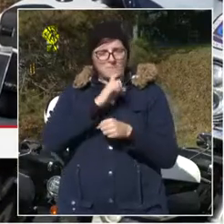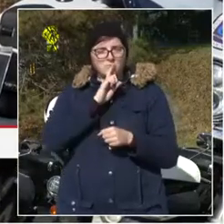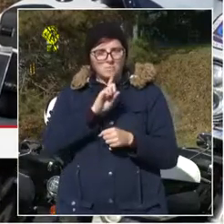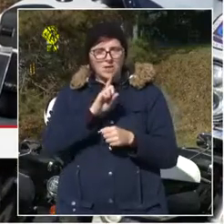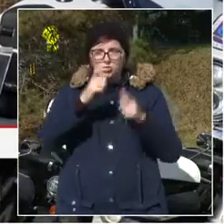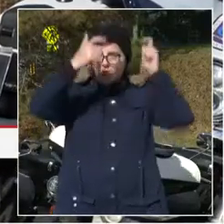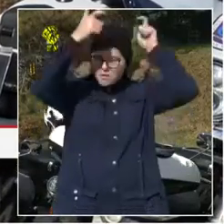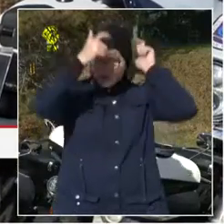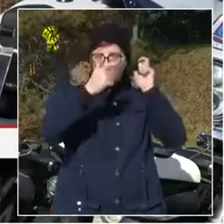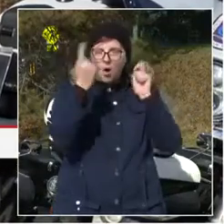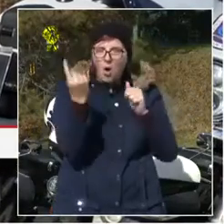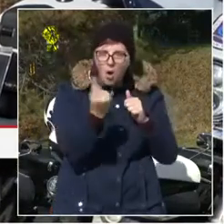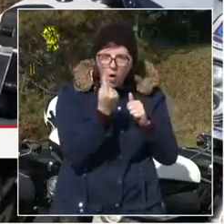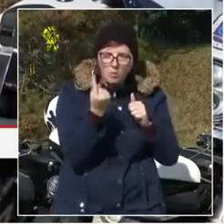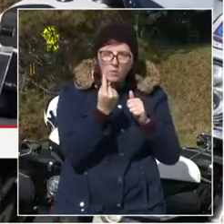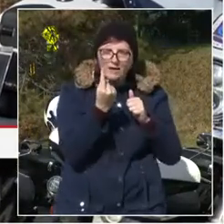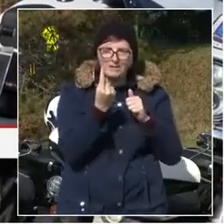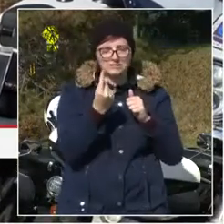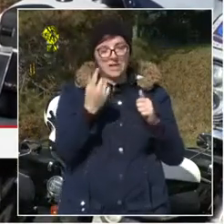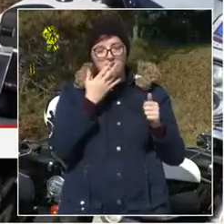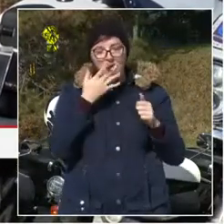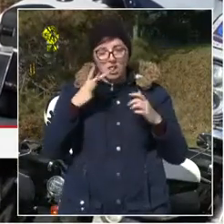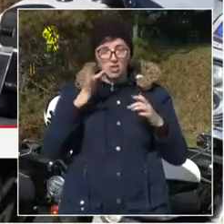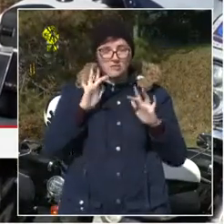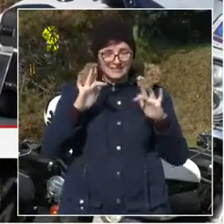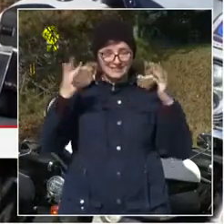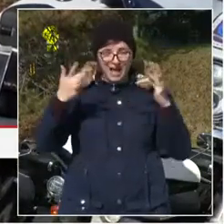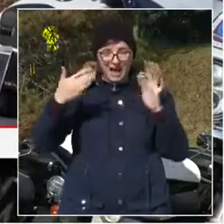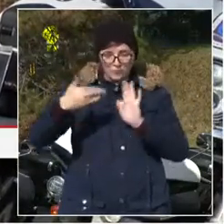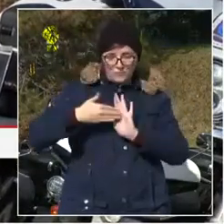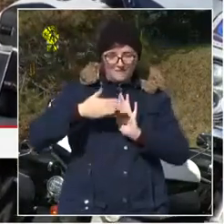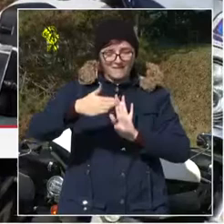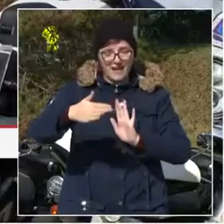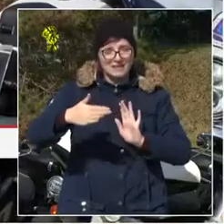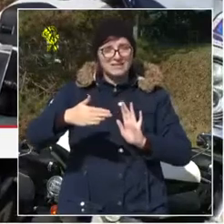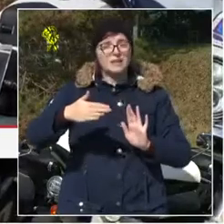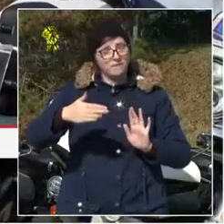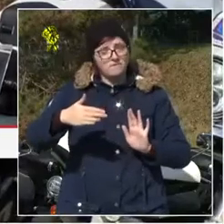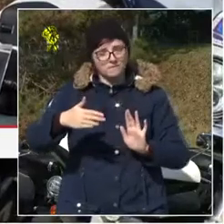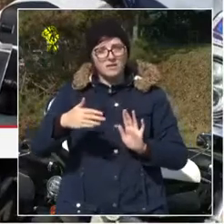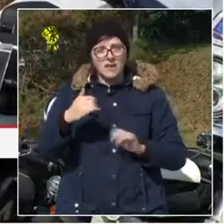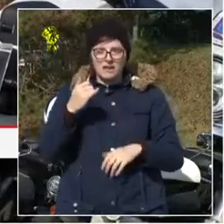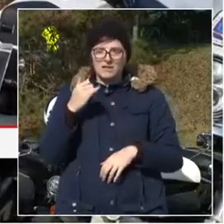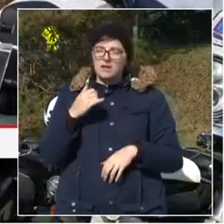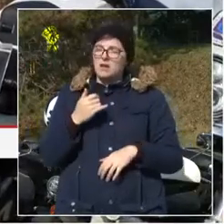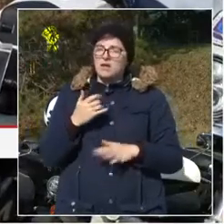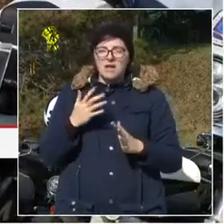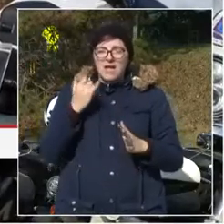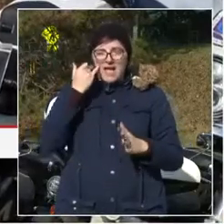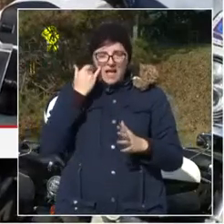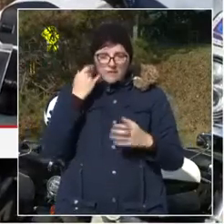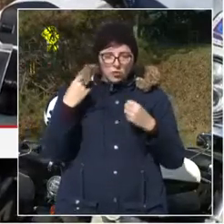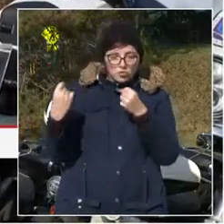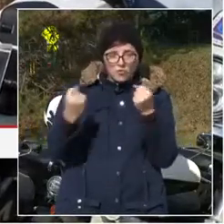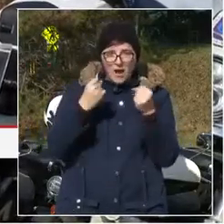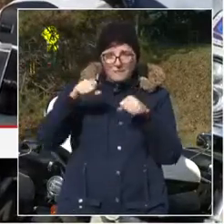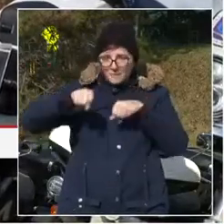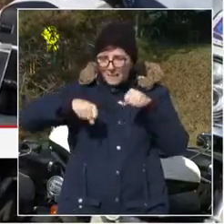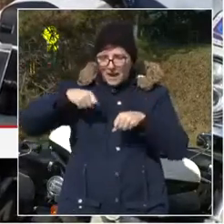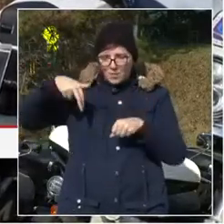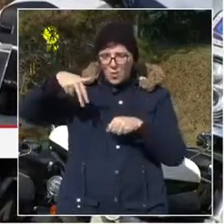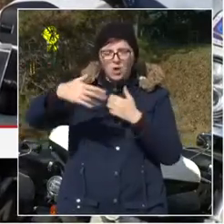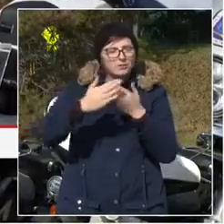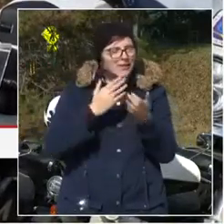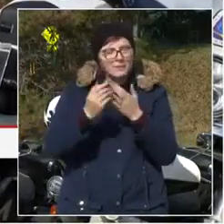wear a helmet. Lives are easily shattered. So whether you're behind the wheel or walking or biking, please be alert and pay